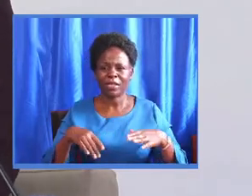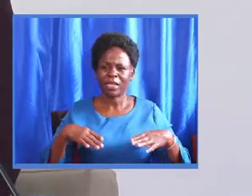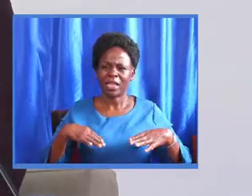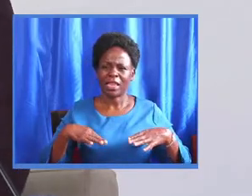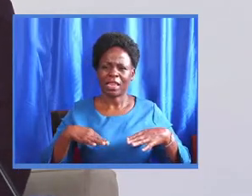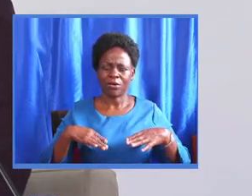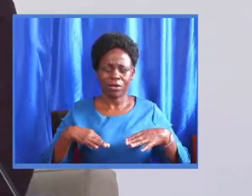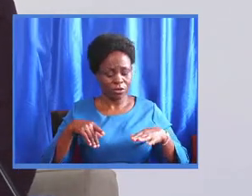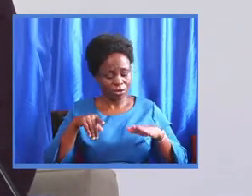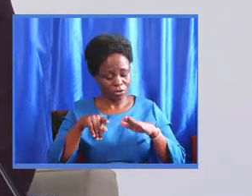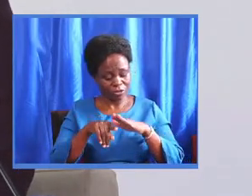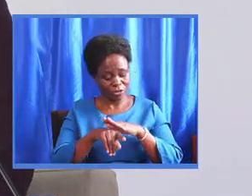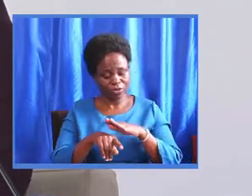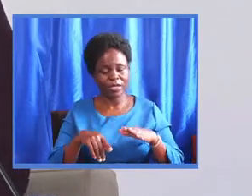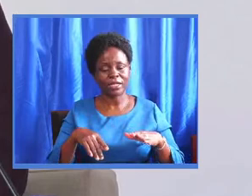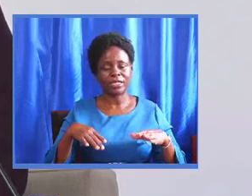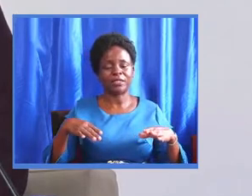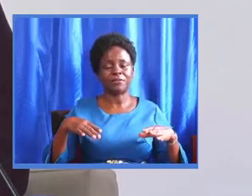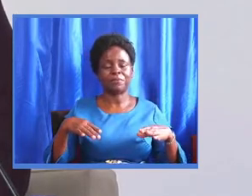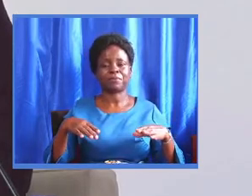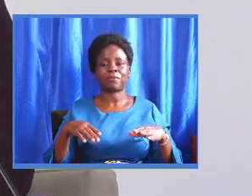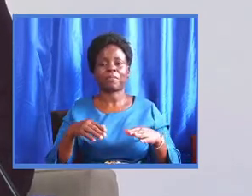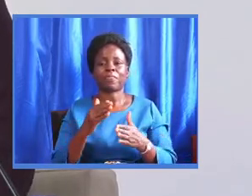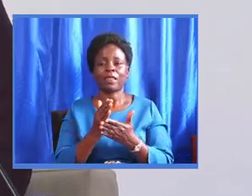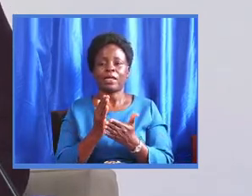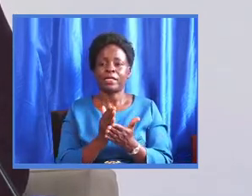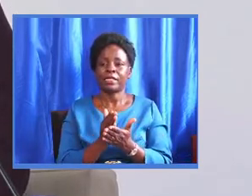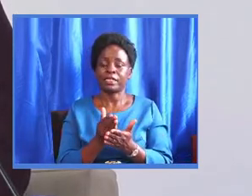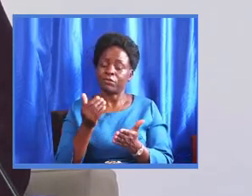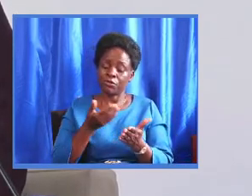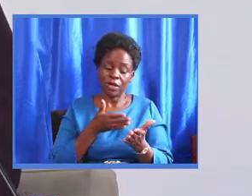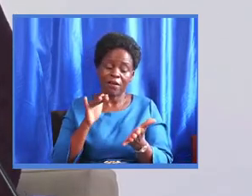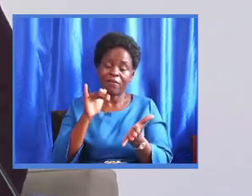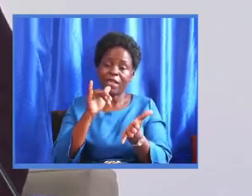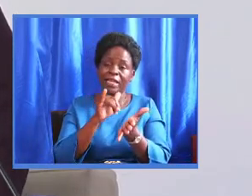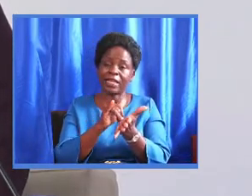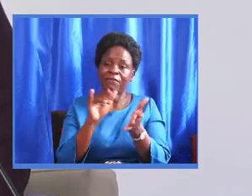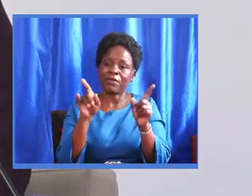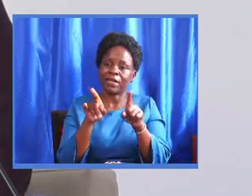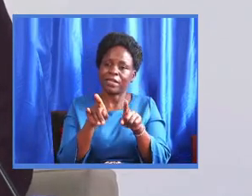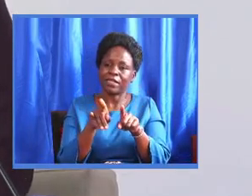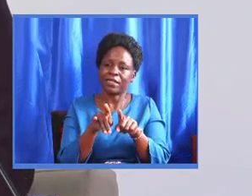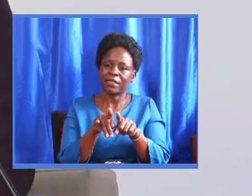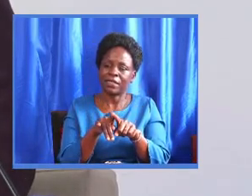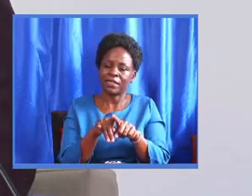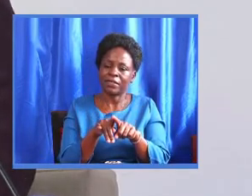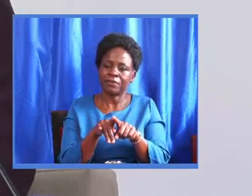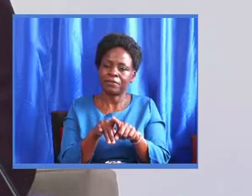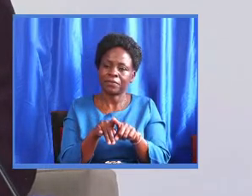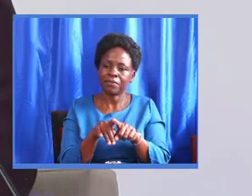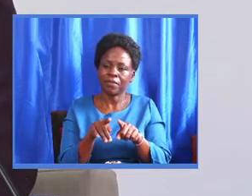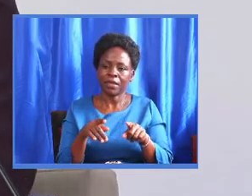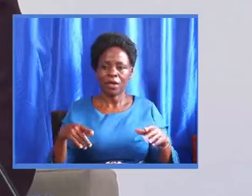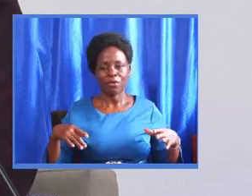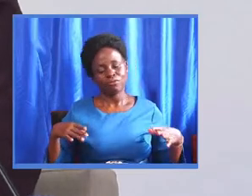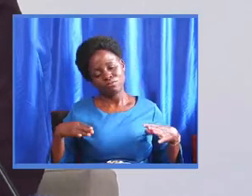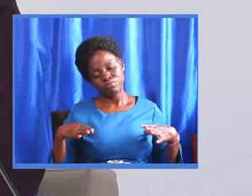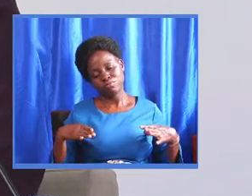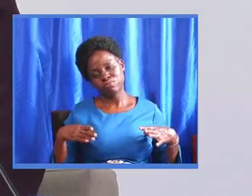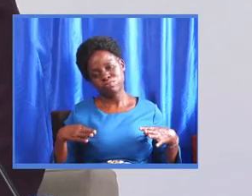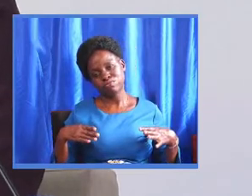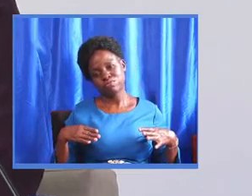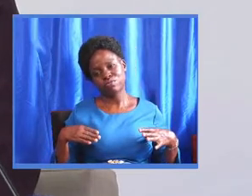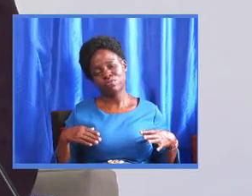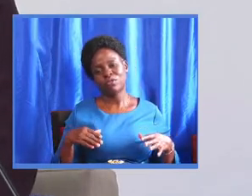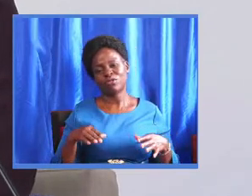that particular sector that is going to have that that effect, as government will have looked at it. So a holiday is not because it's